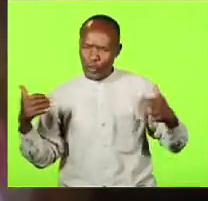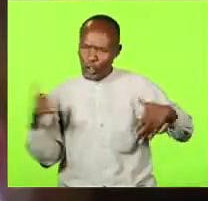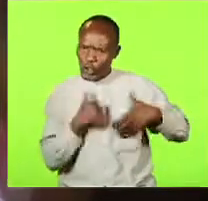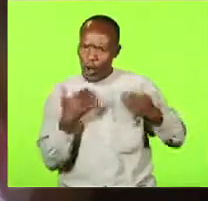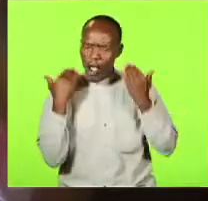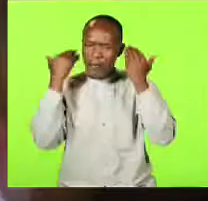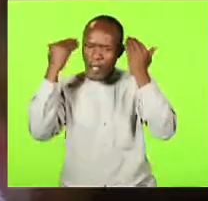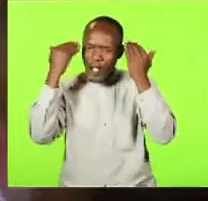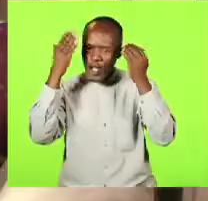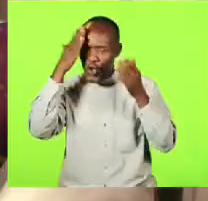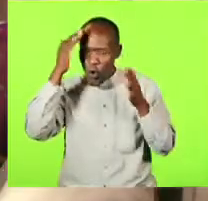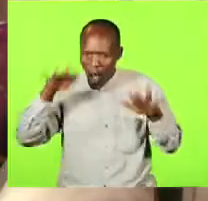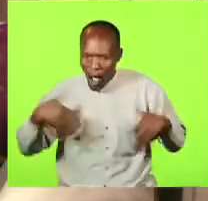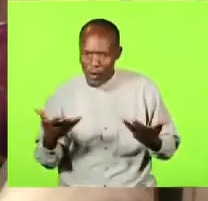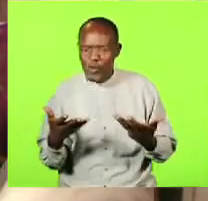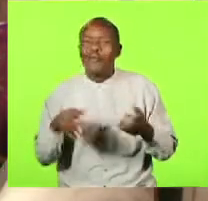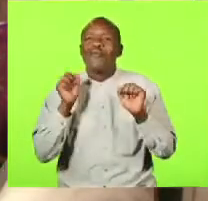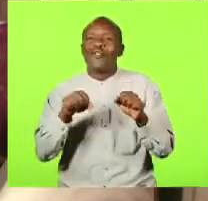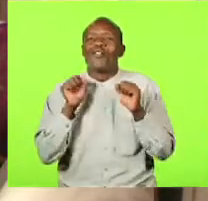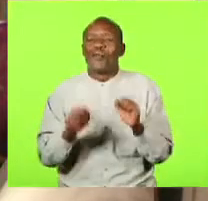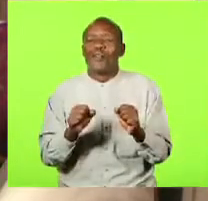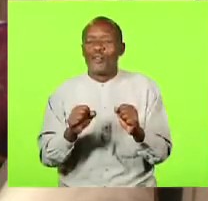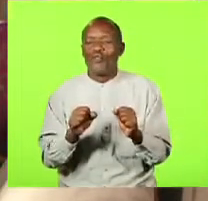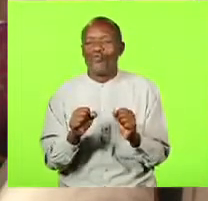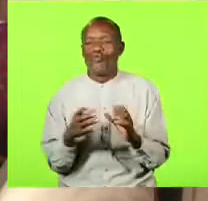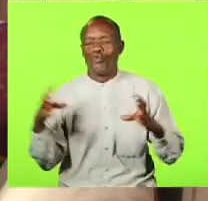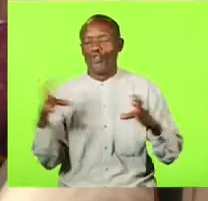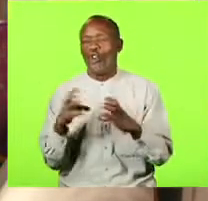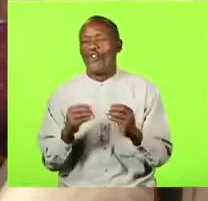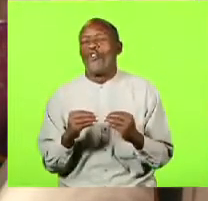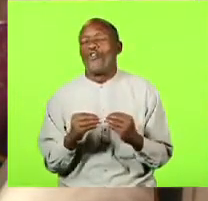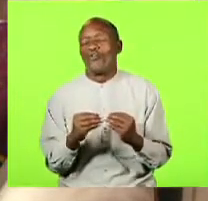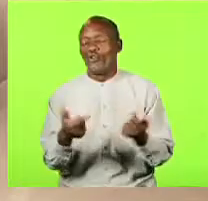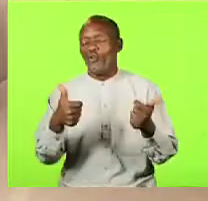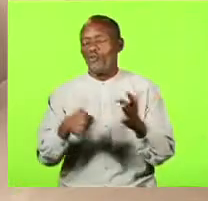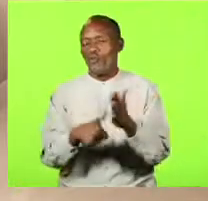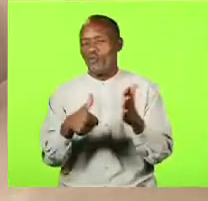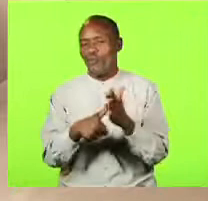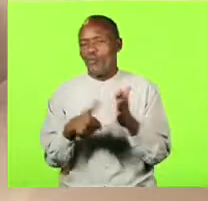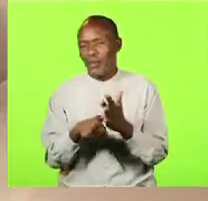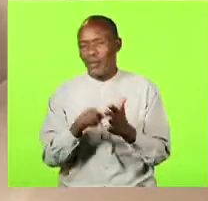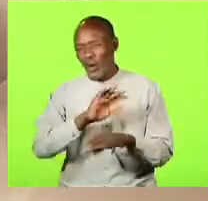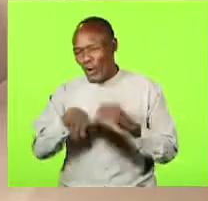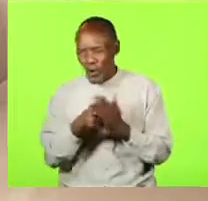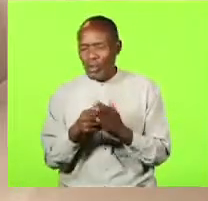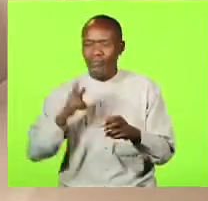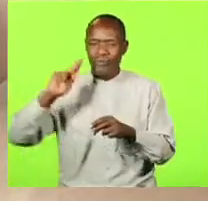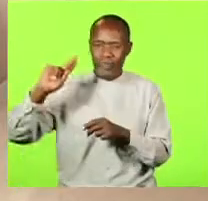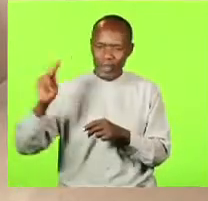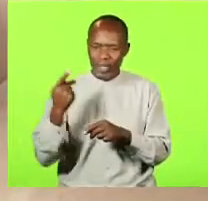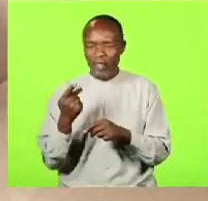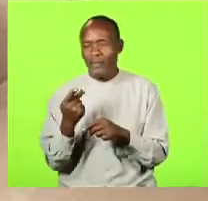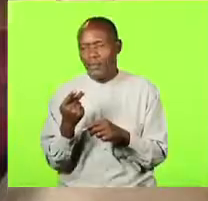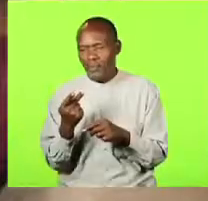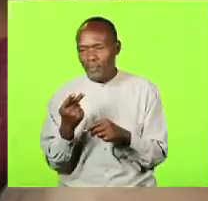handle that? So I see trauma healing, especially social healing, as a cross-cutting subject in all the sectors in